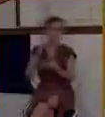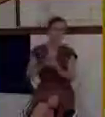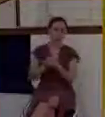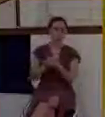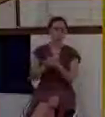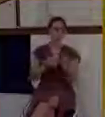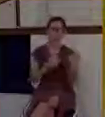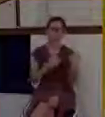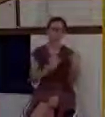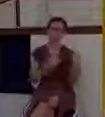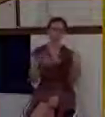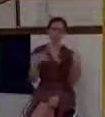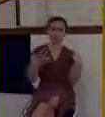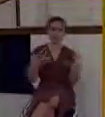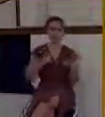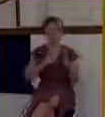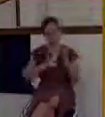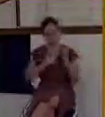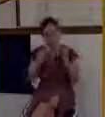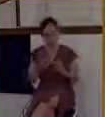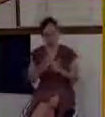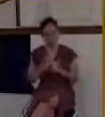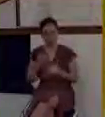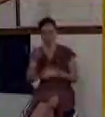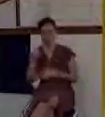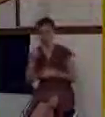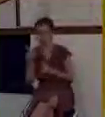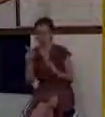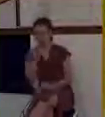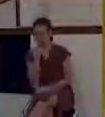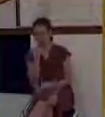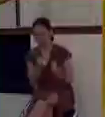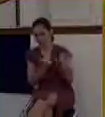that. For others, it's not a burden.